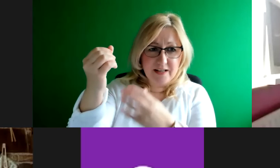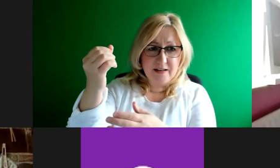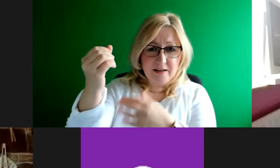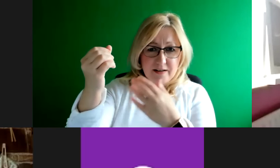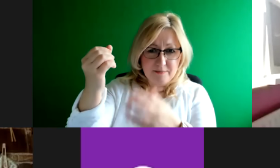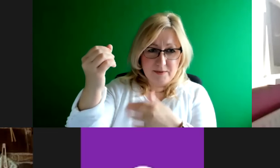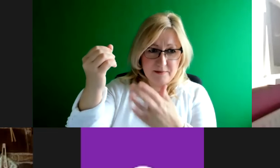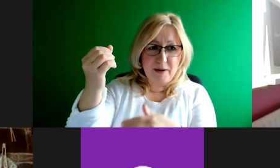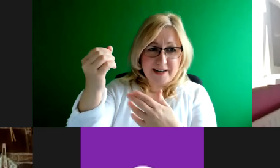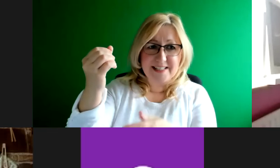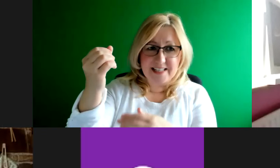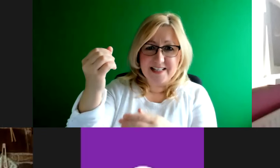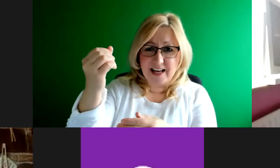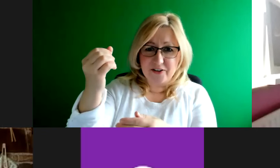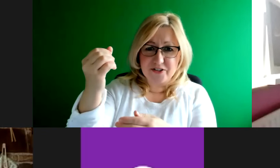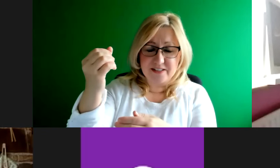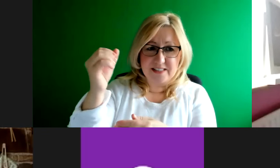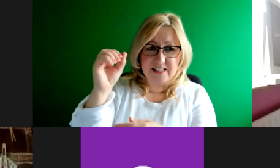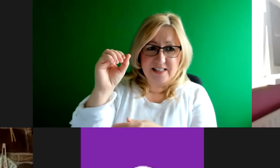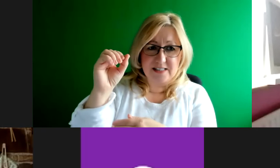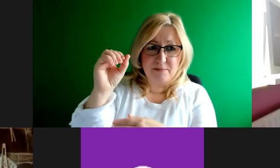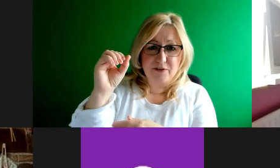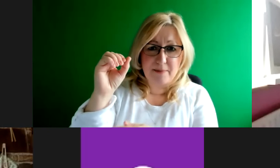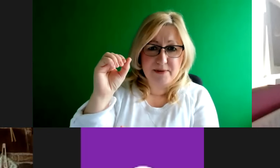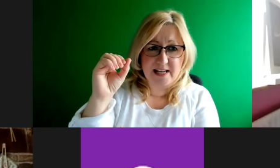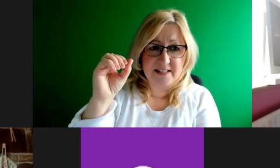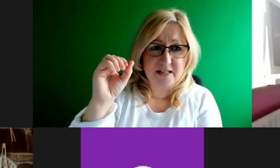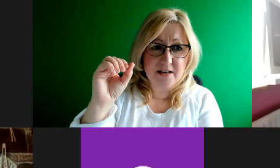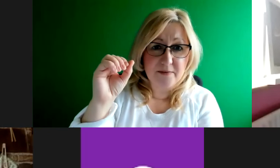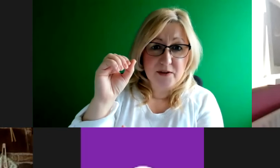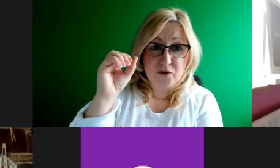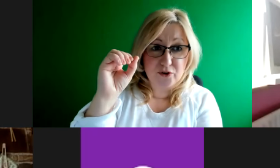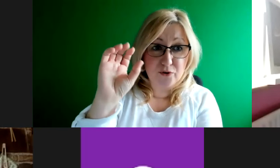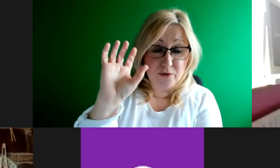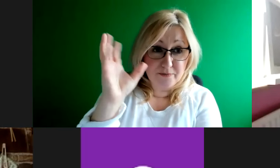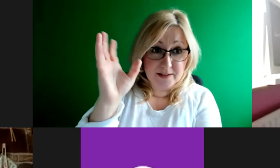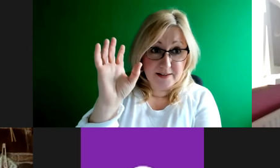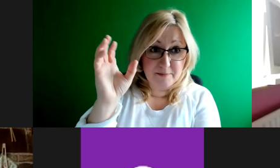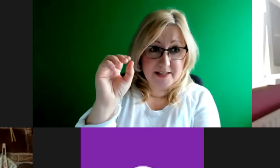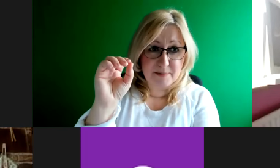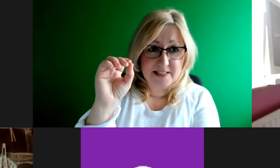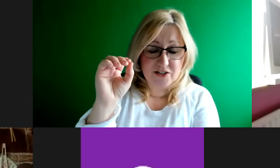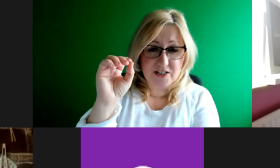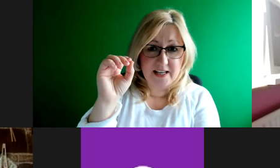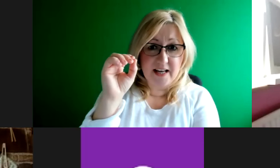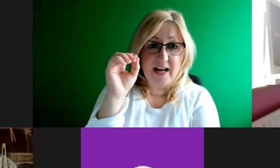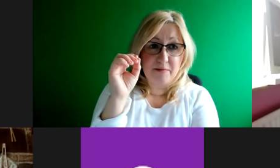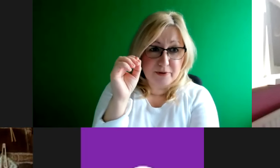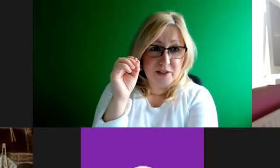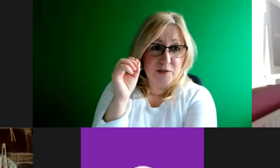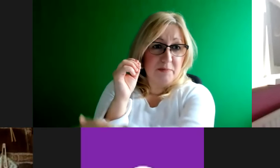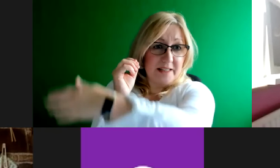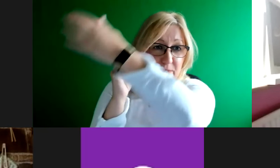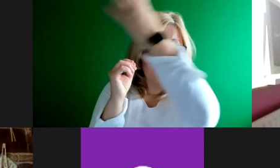active party in that utterance is being represented through body partitioning,